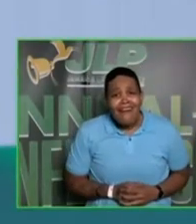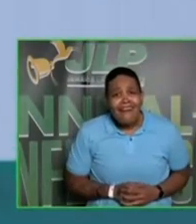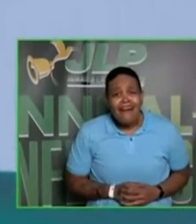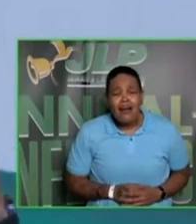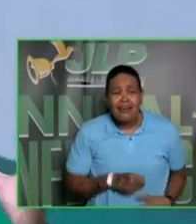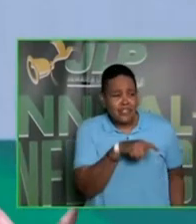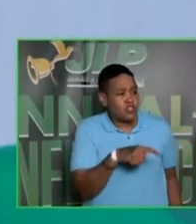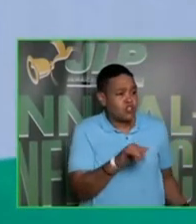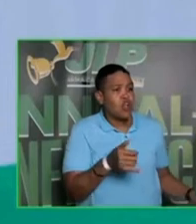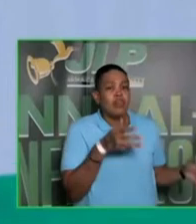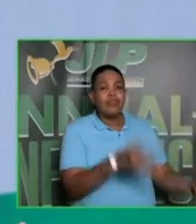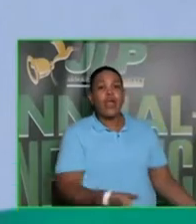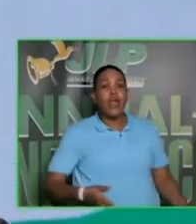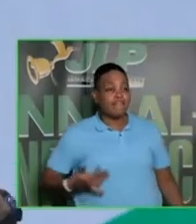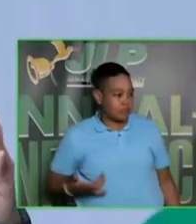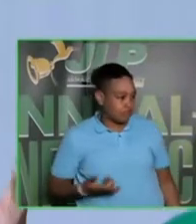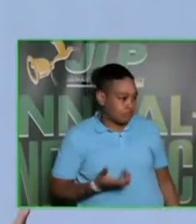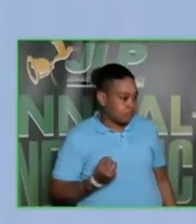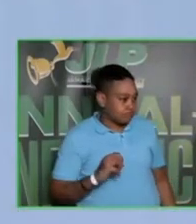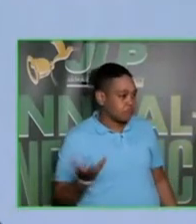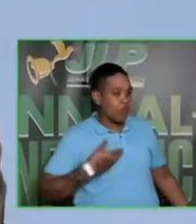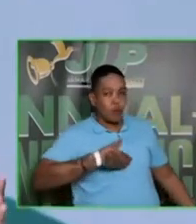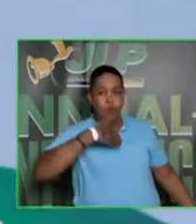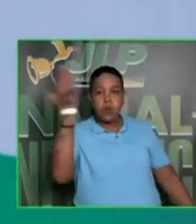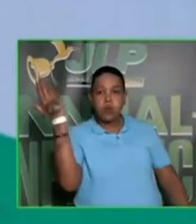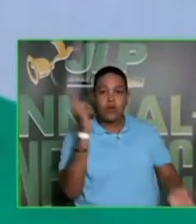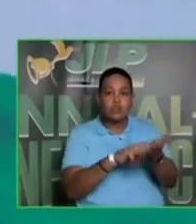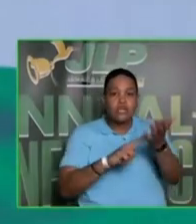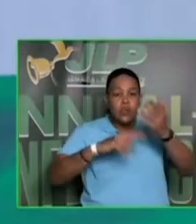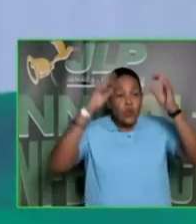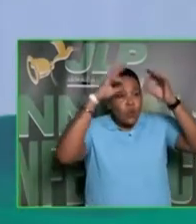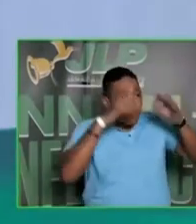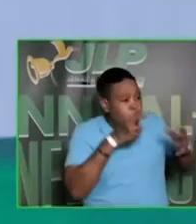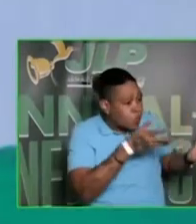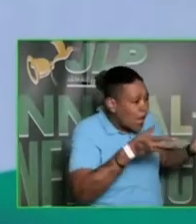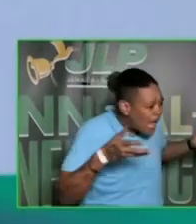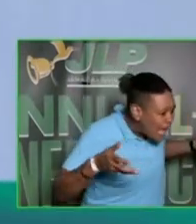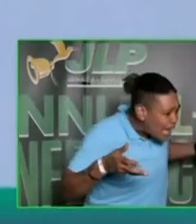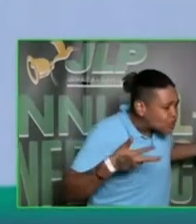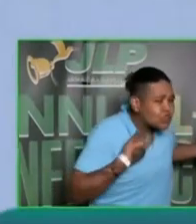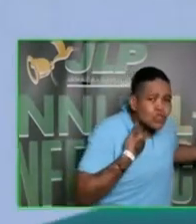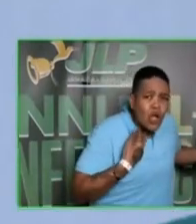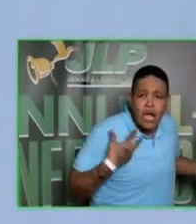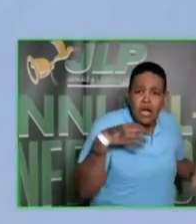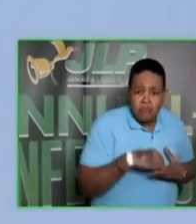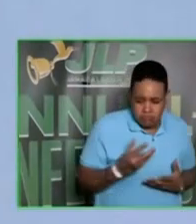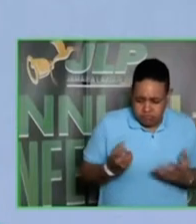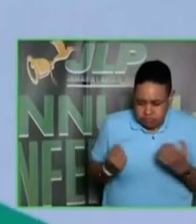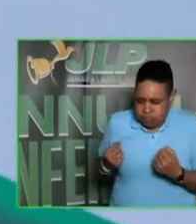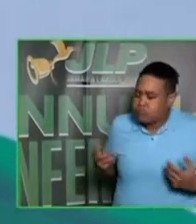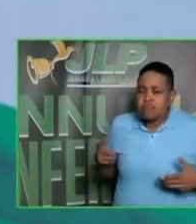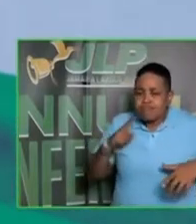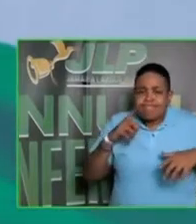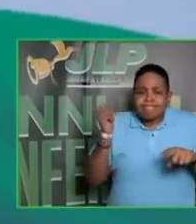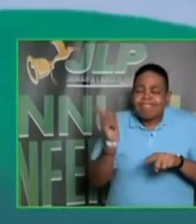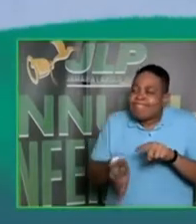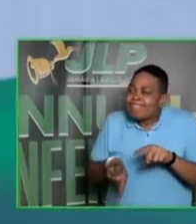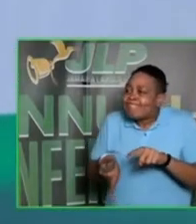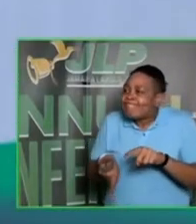So they are just there. They're not registered, they're not known, and so they can't take part in the